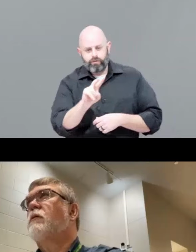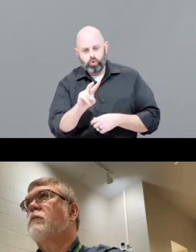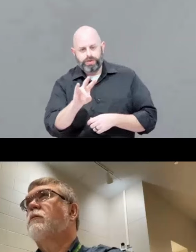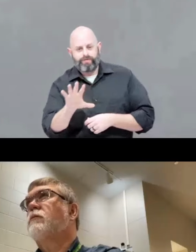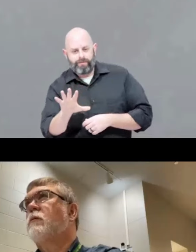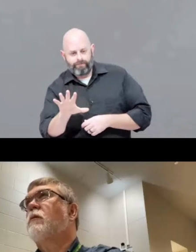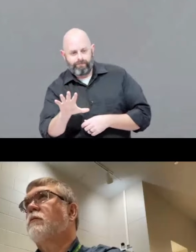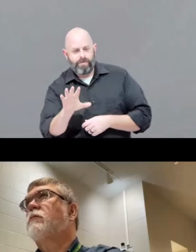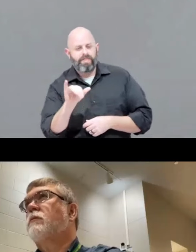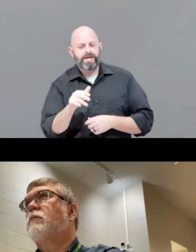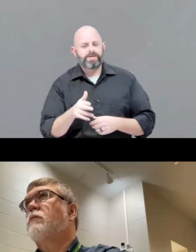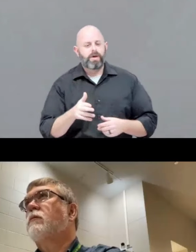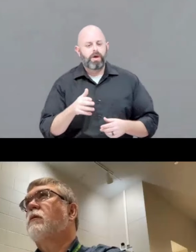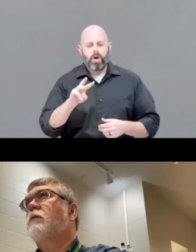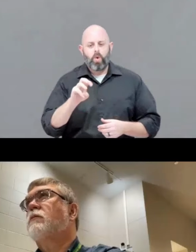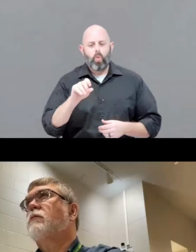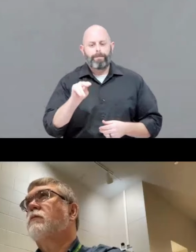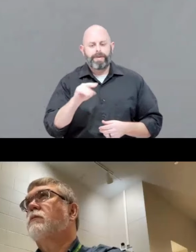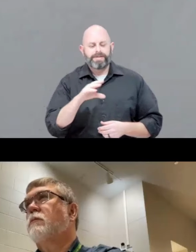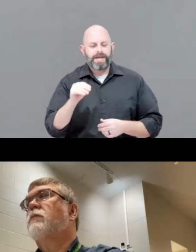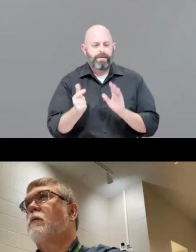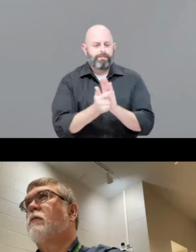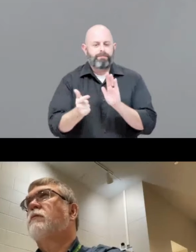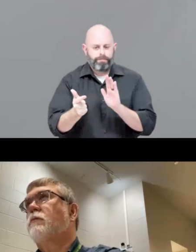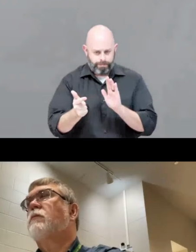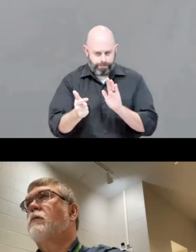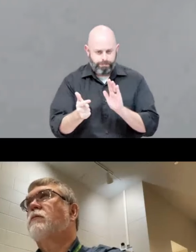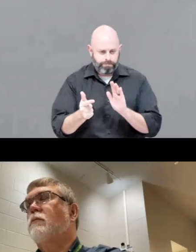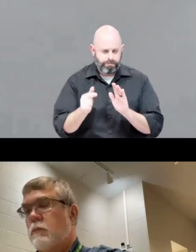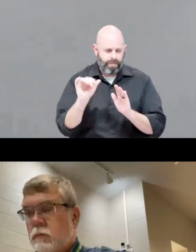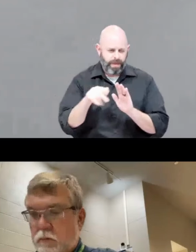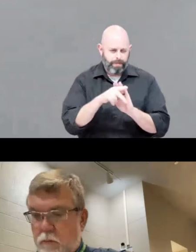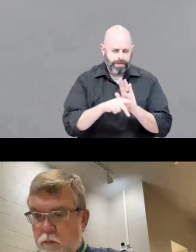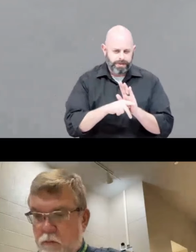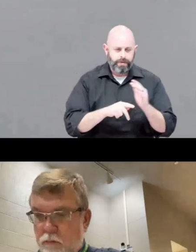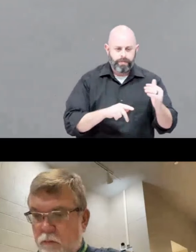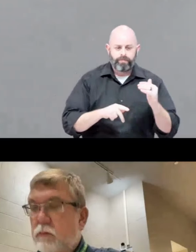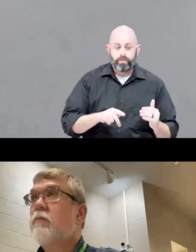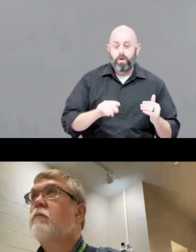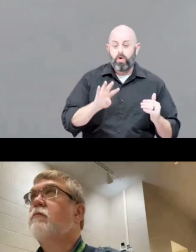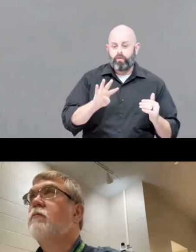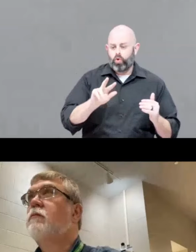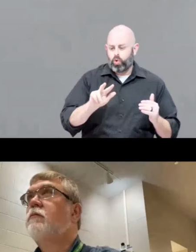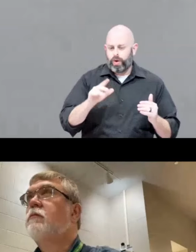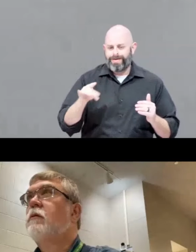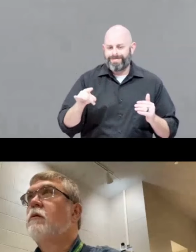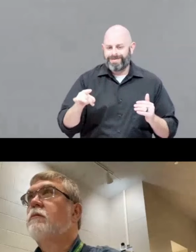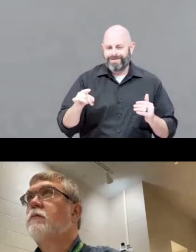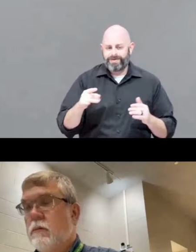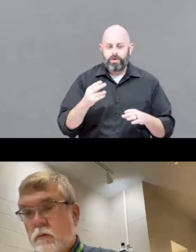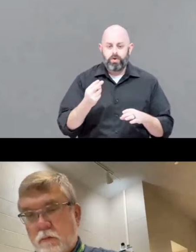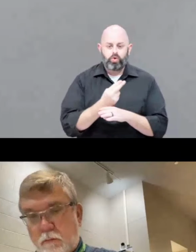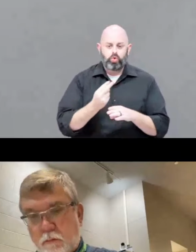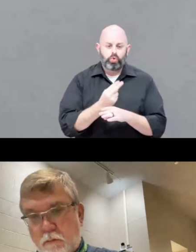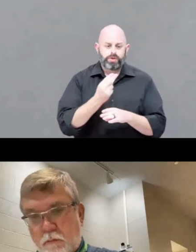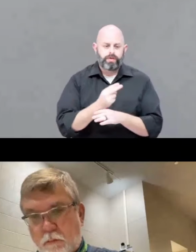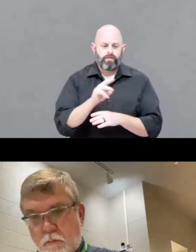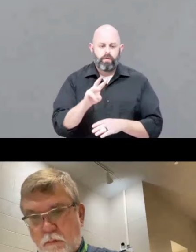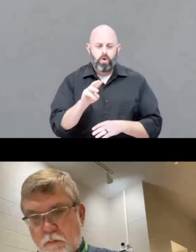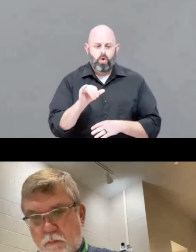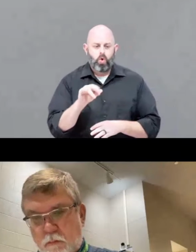5027/7275, and that's the weapons and explosive prohibited. Policy 4318, use of wireless